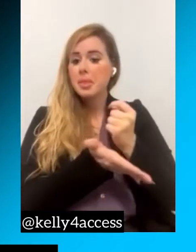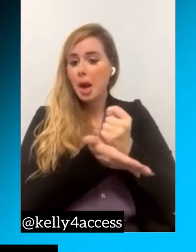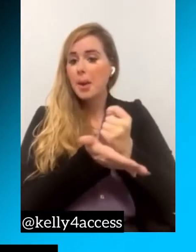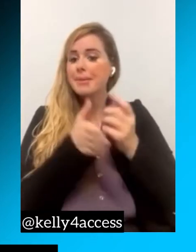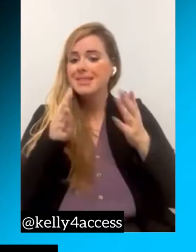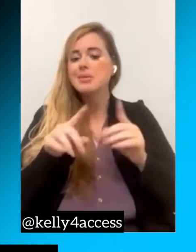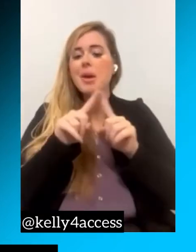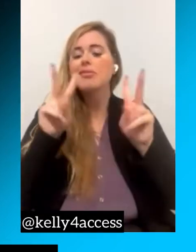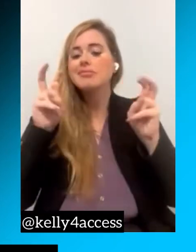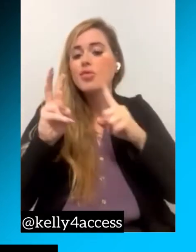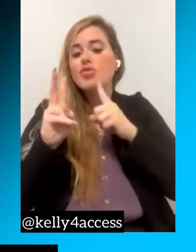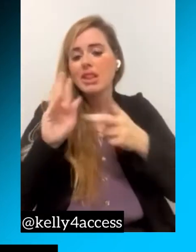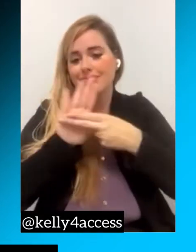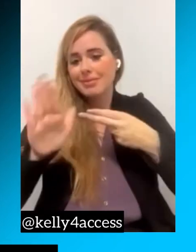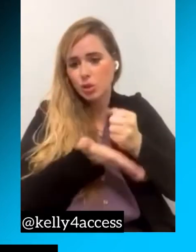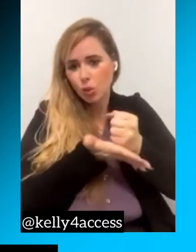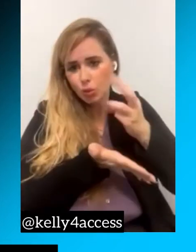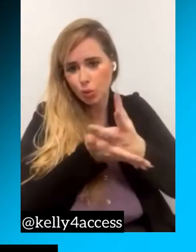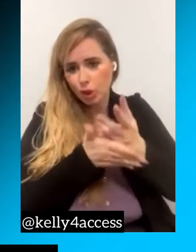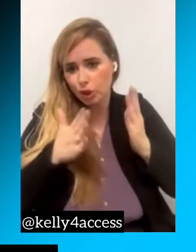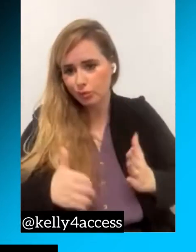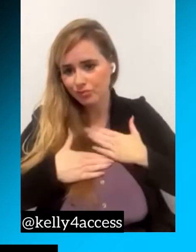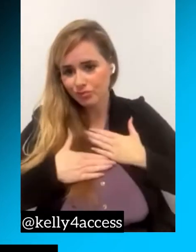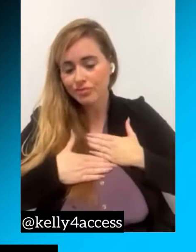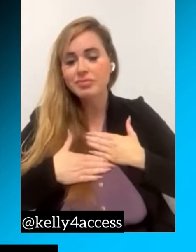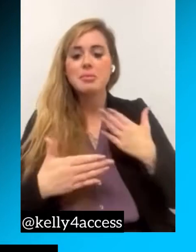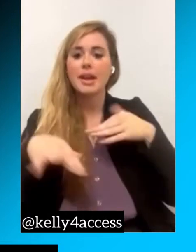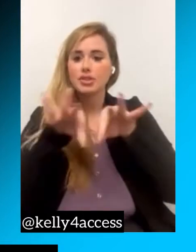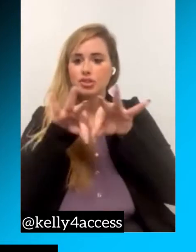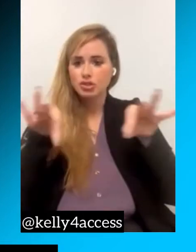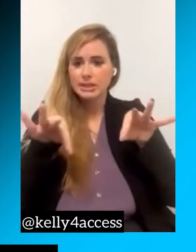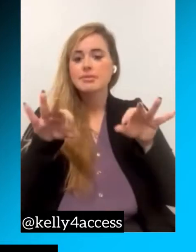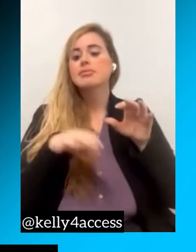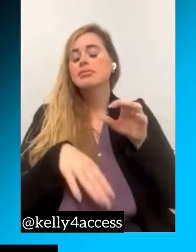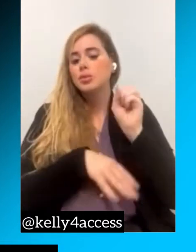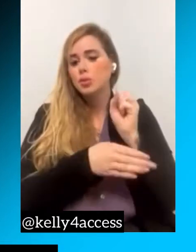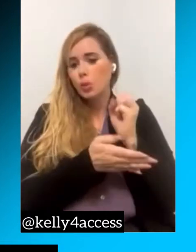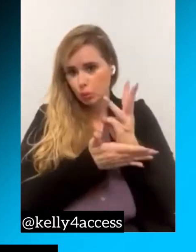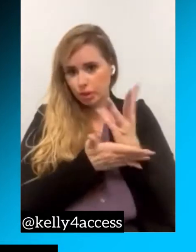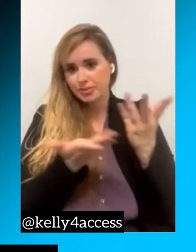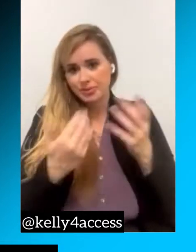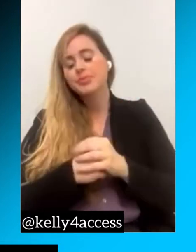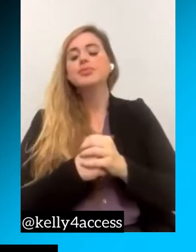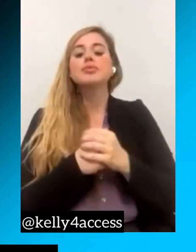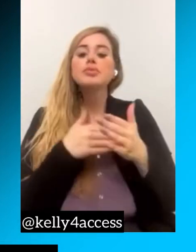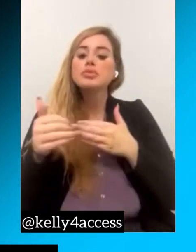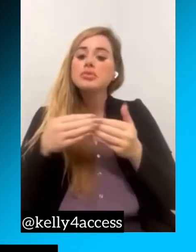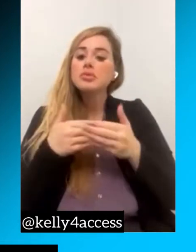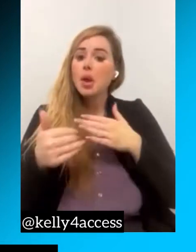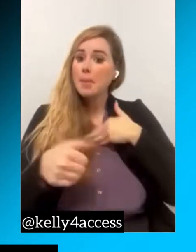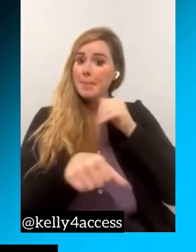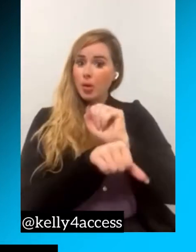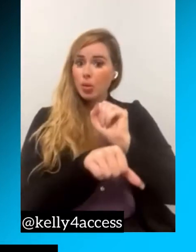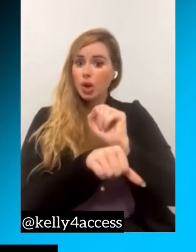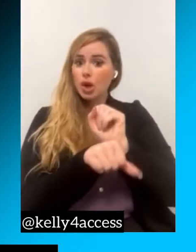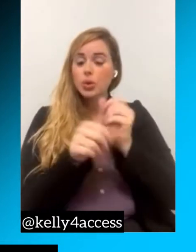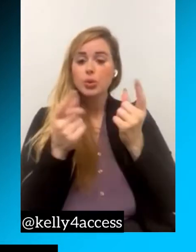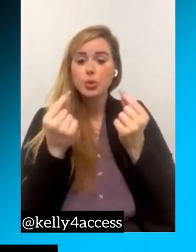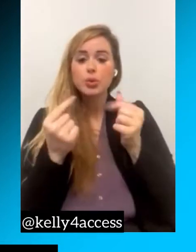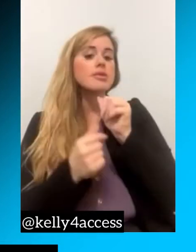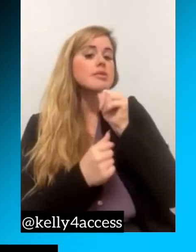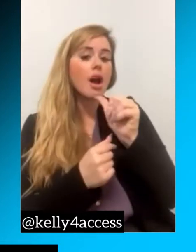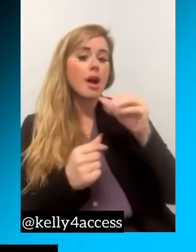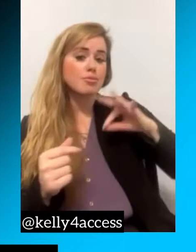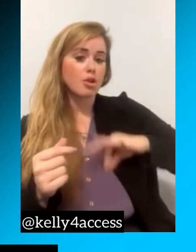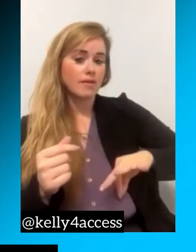that's what my degree is in social work. And so the work that I do, I work in nonprofit community